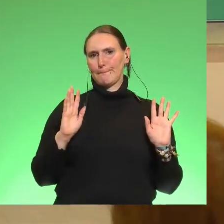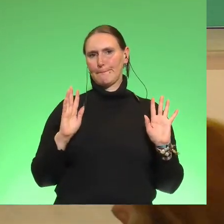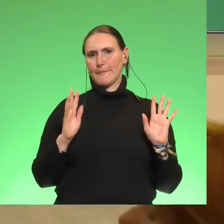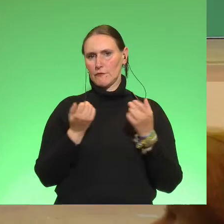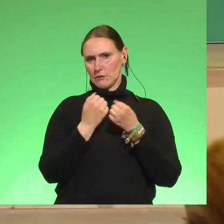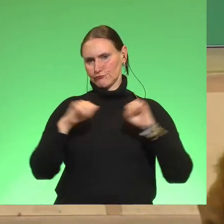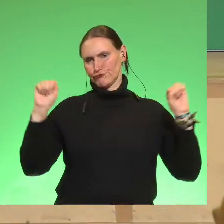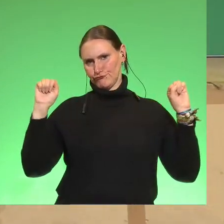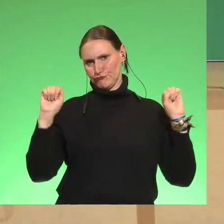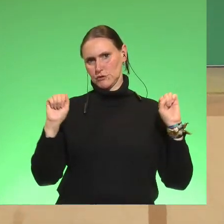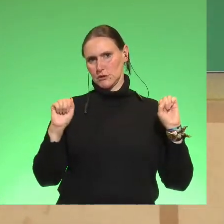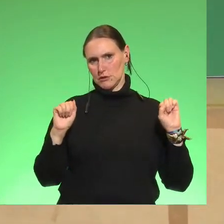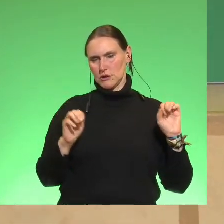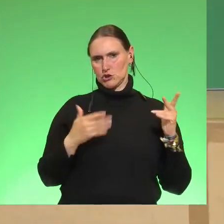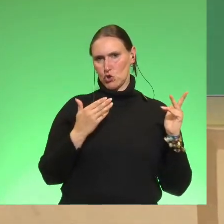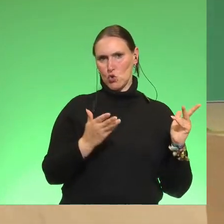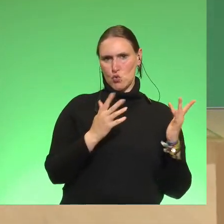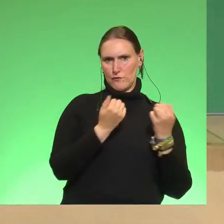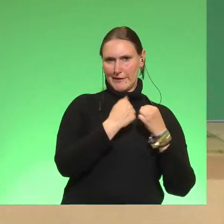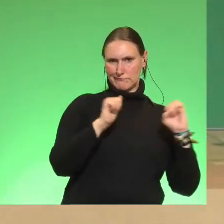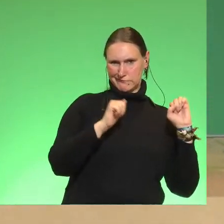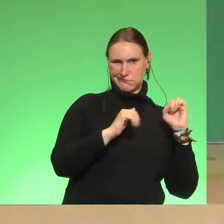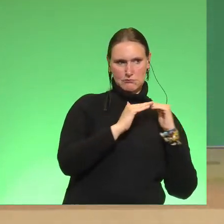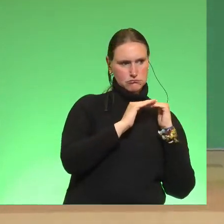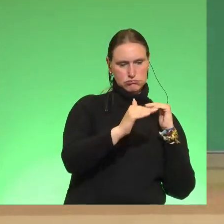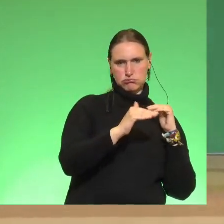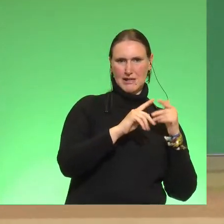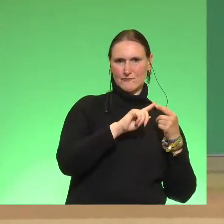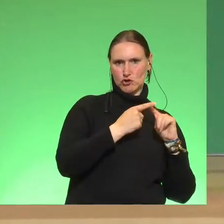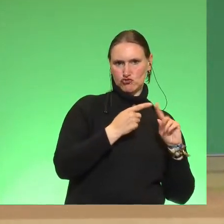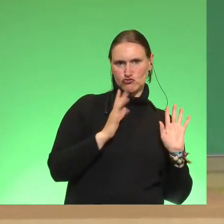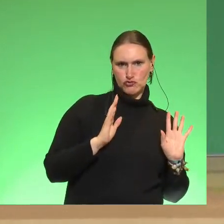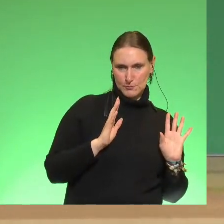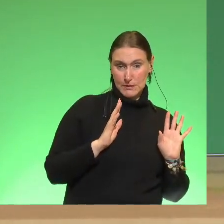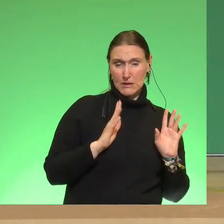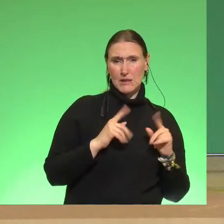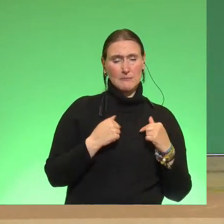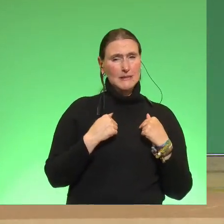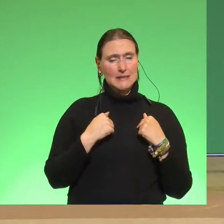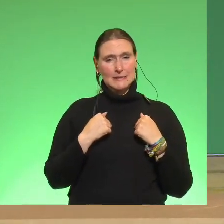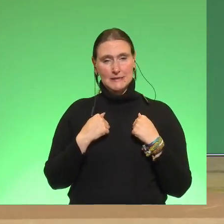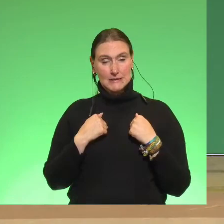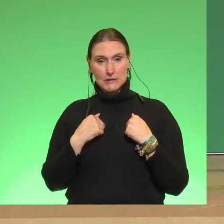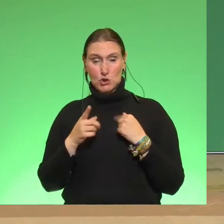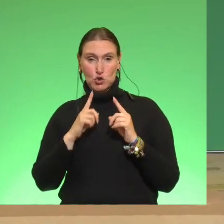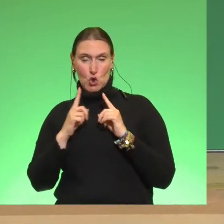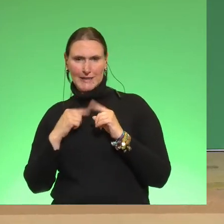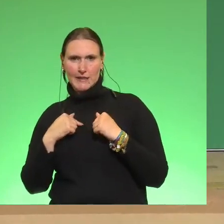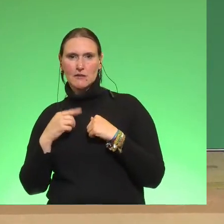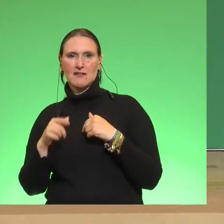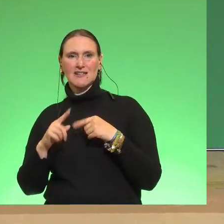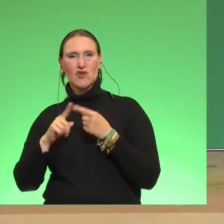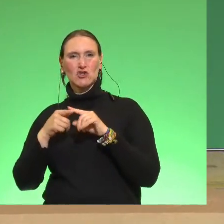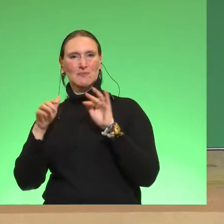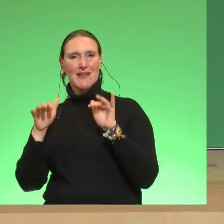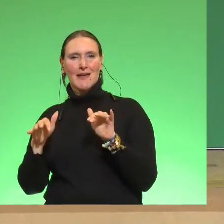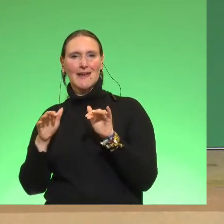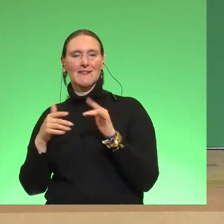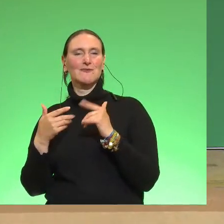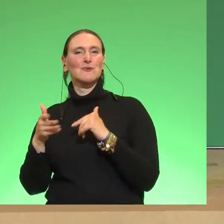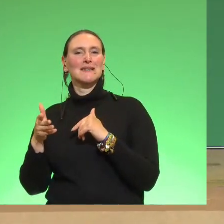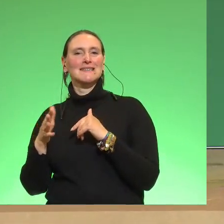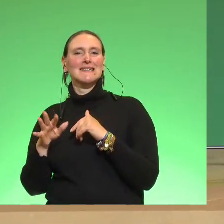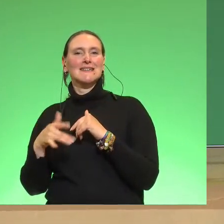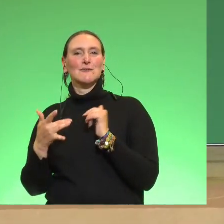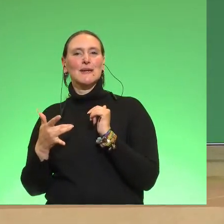that's not the friendship what I'm talking about. It's a friendship that, that at the same time hurts, that is